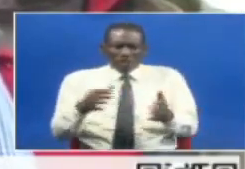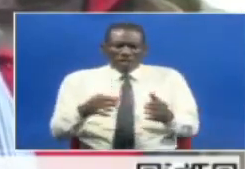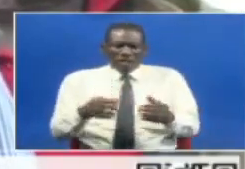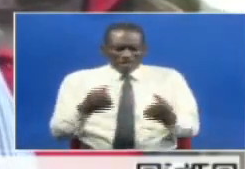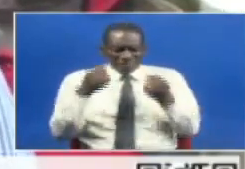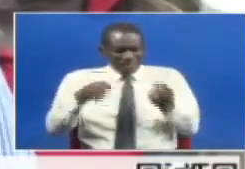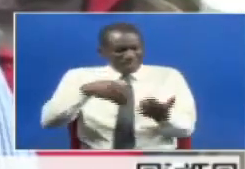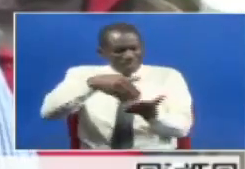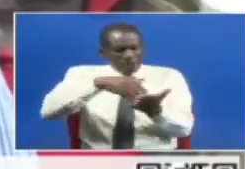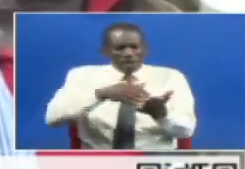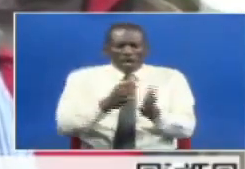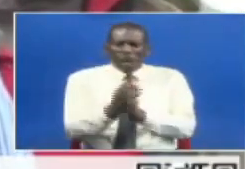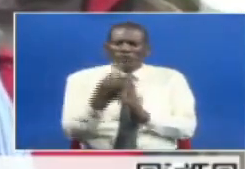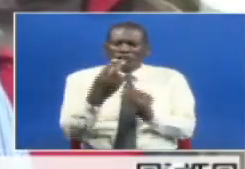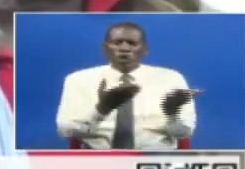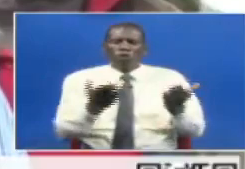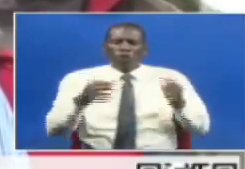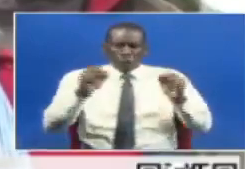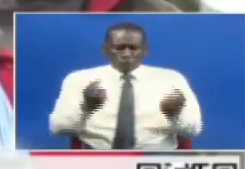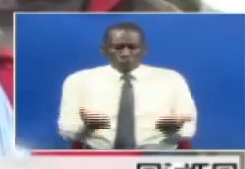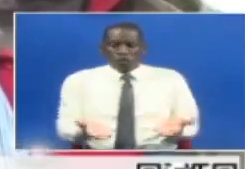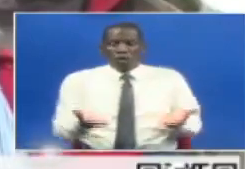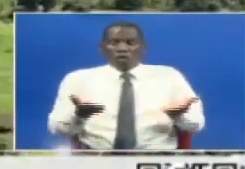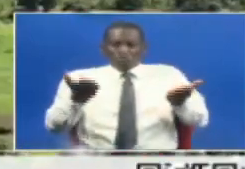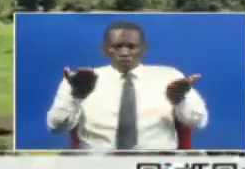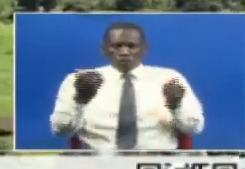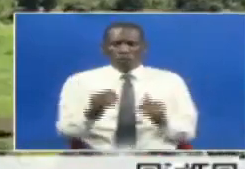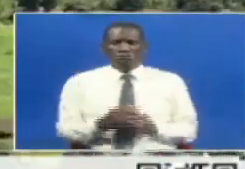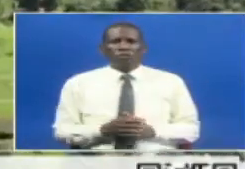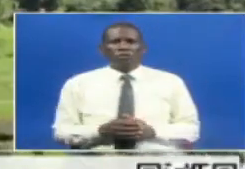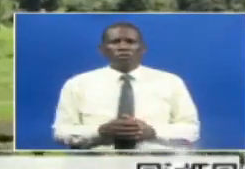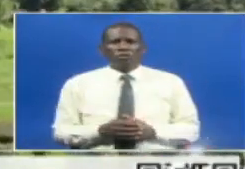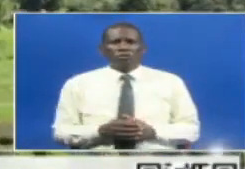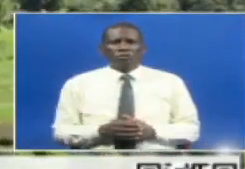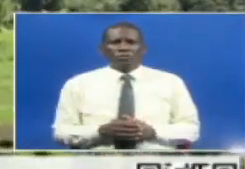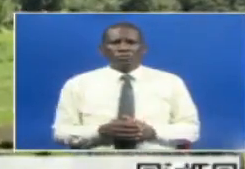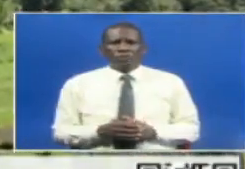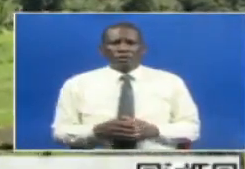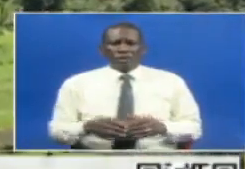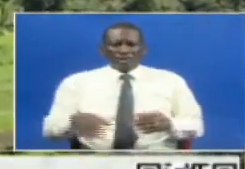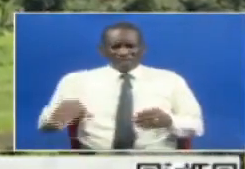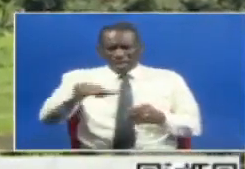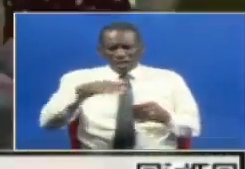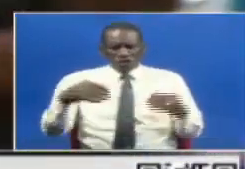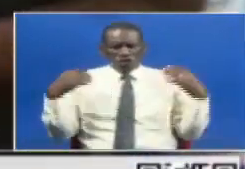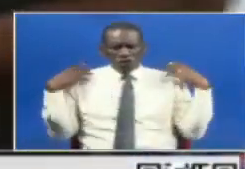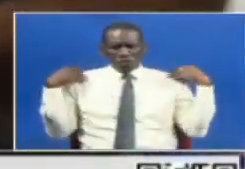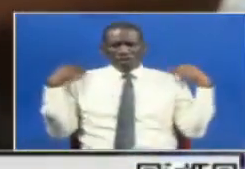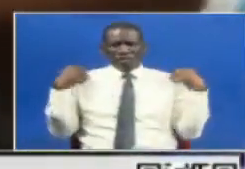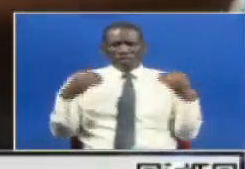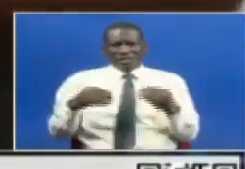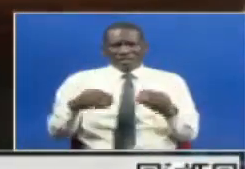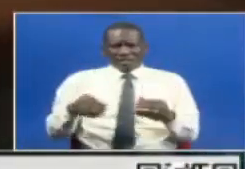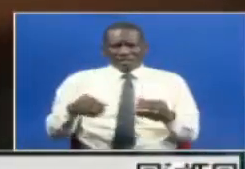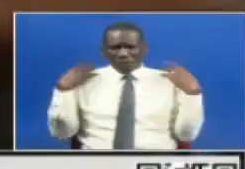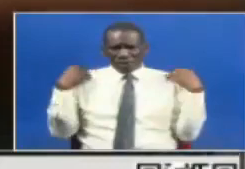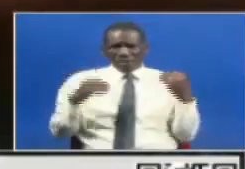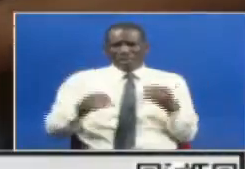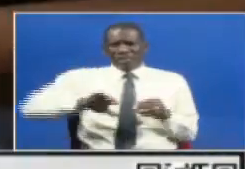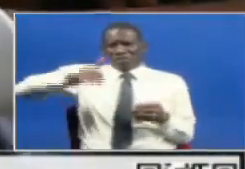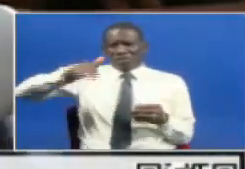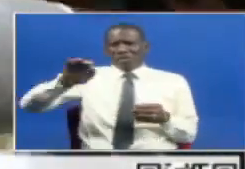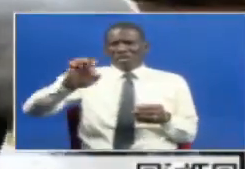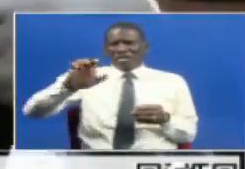we can improve and upgrade ourselves. Chaguo la kufanyia zoezi hili hapa mlima Elgon ni kwa sababu ya baadhi ya sehemu